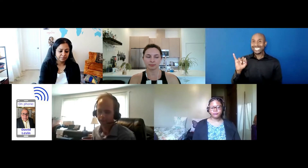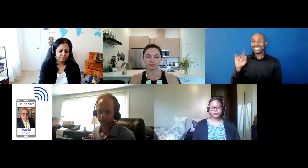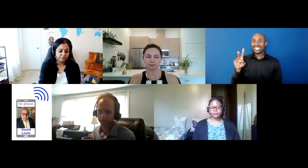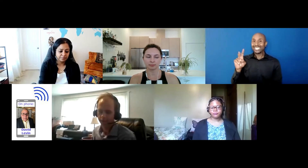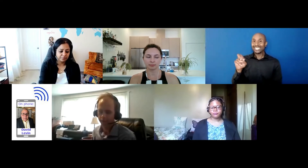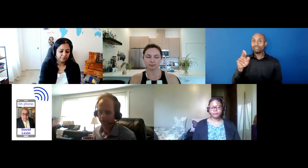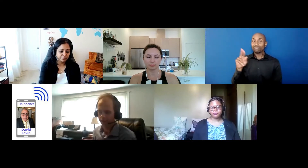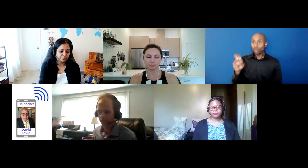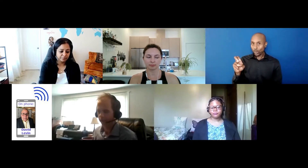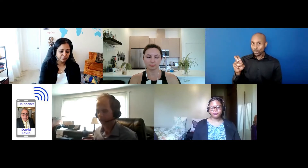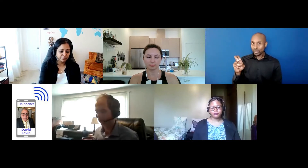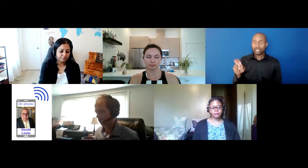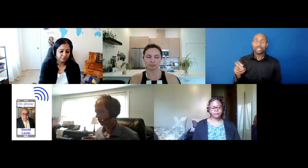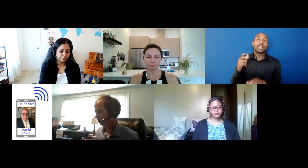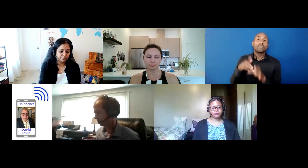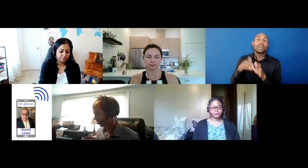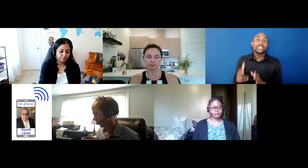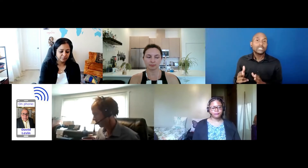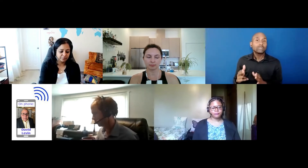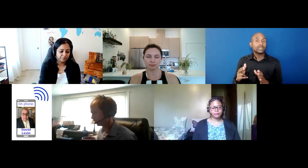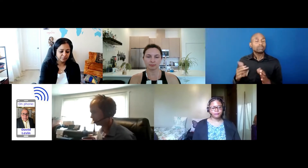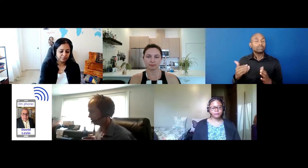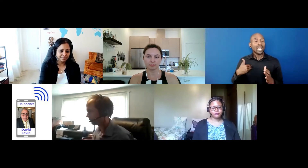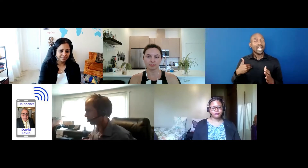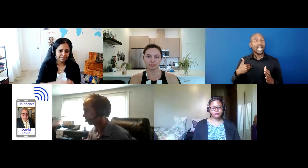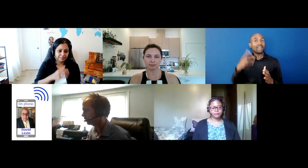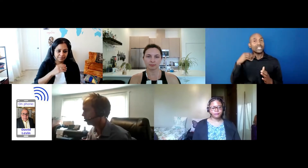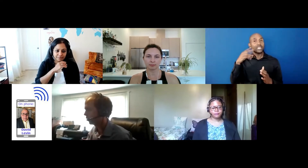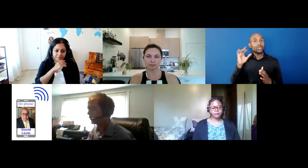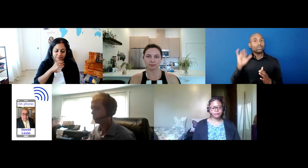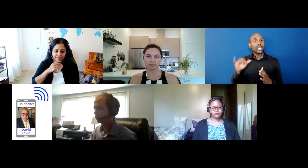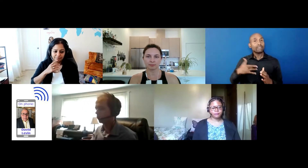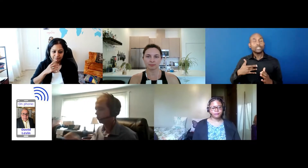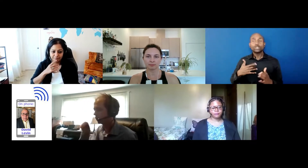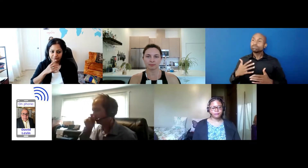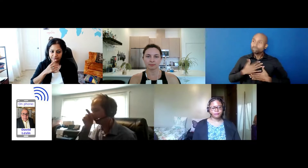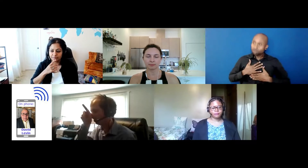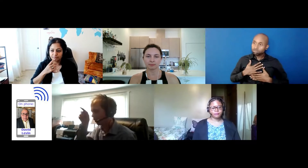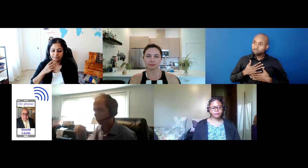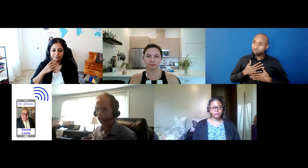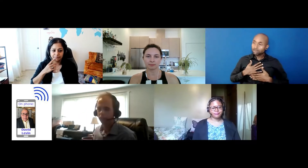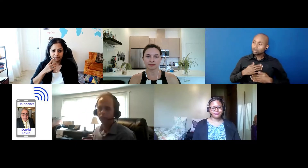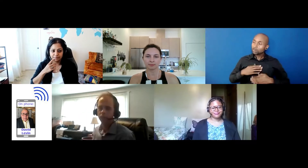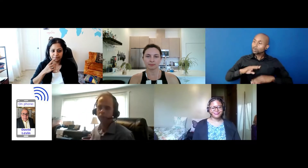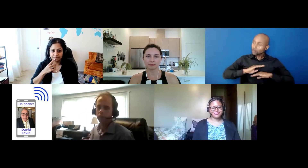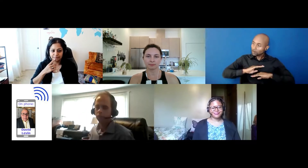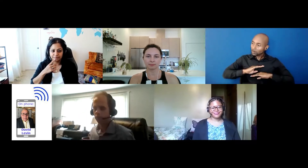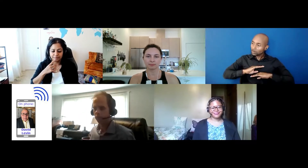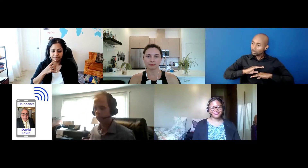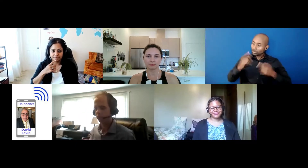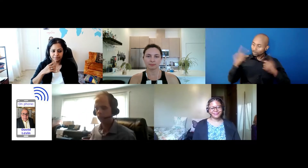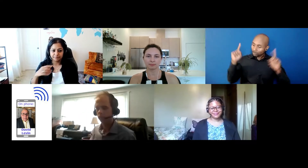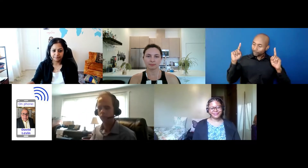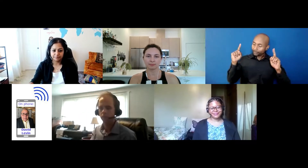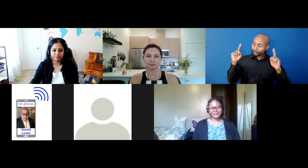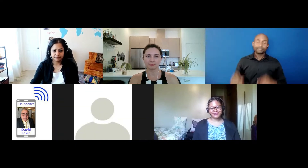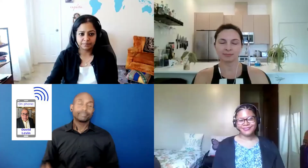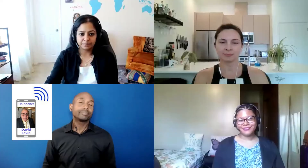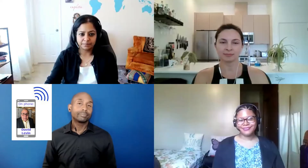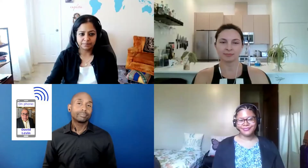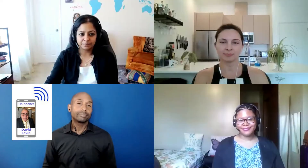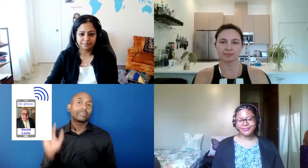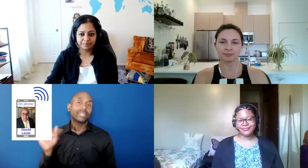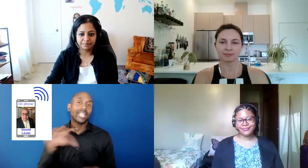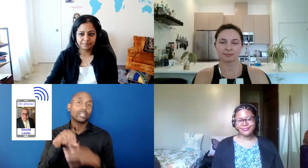fulfilling, successful experiences. And that, of course, includes people with disabilities. And we make a point about